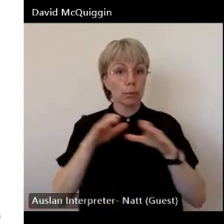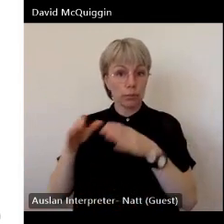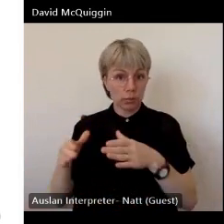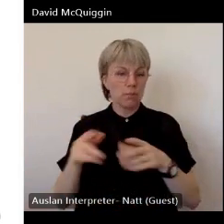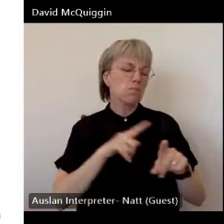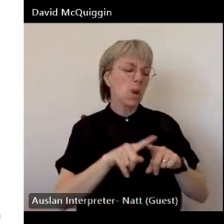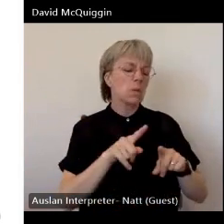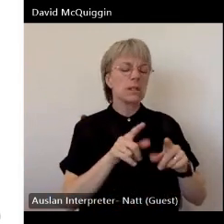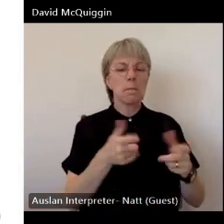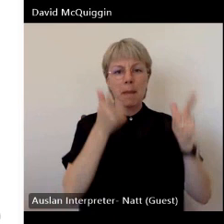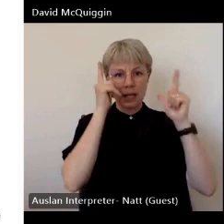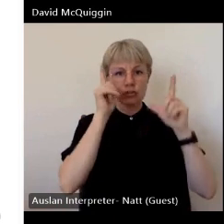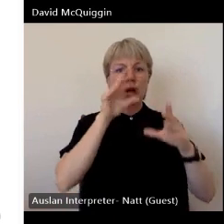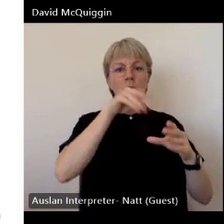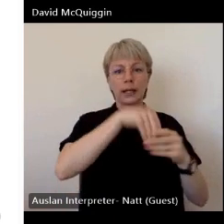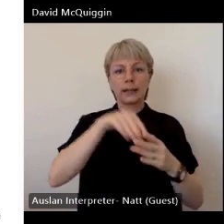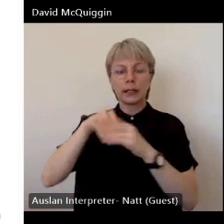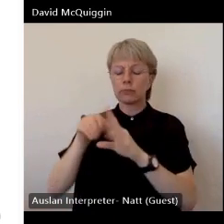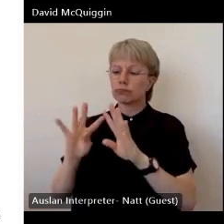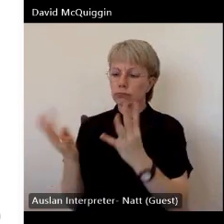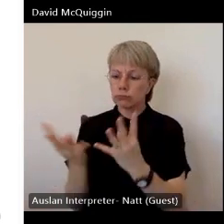managers.